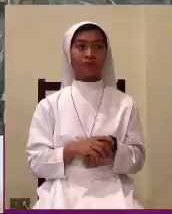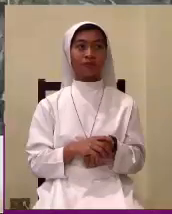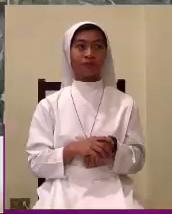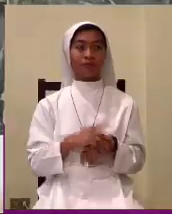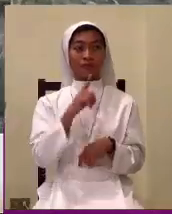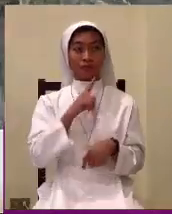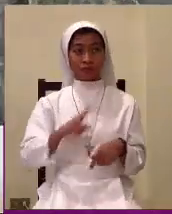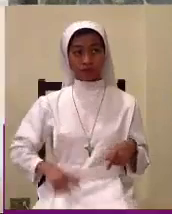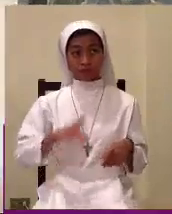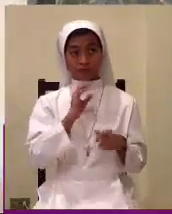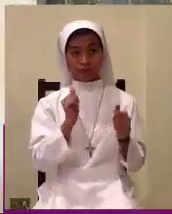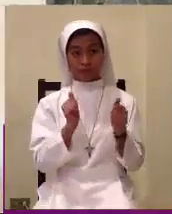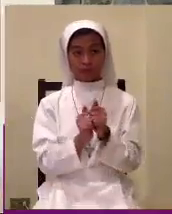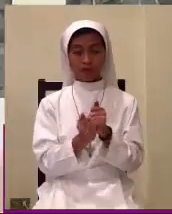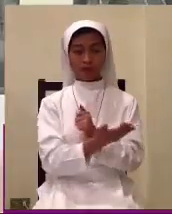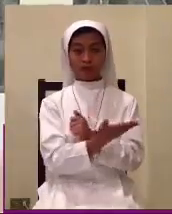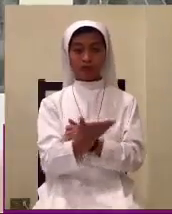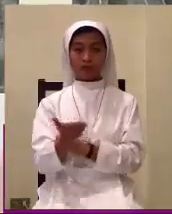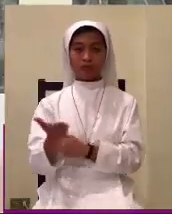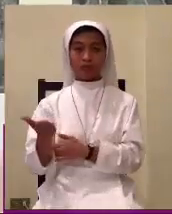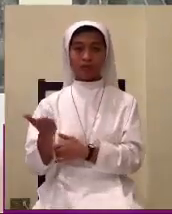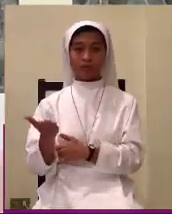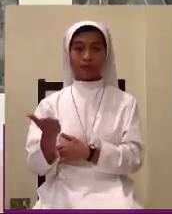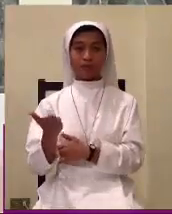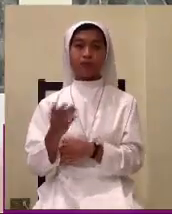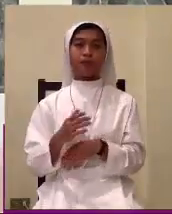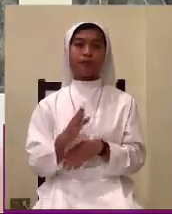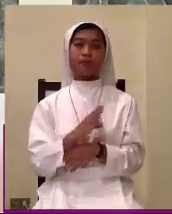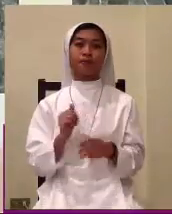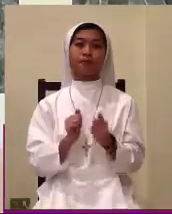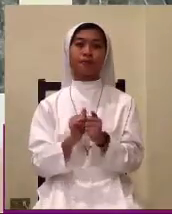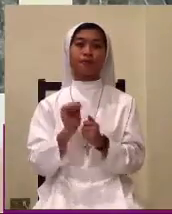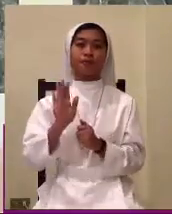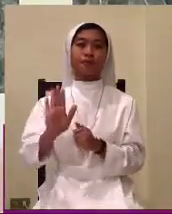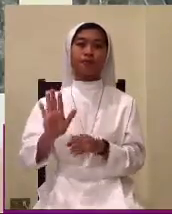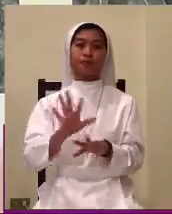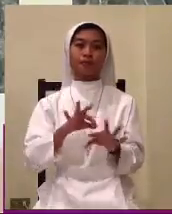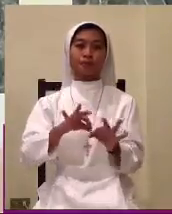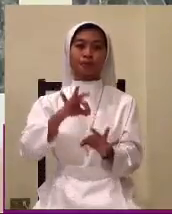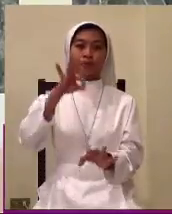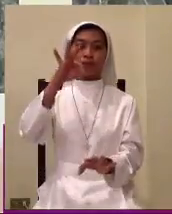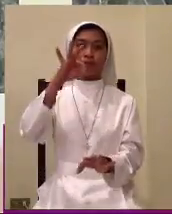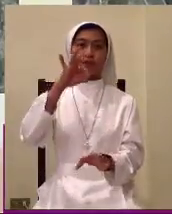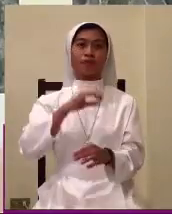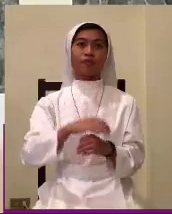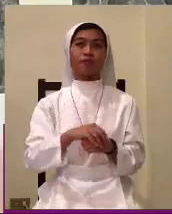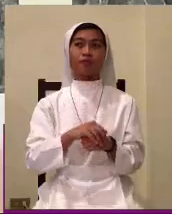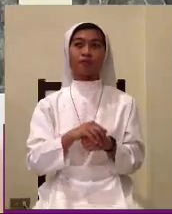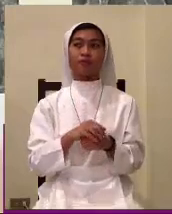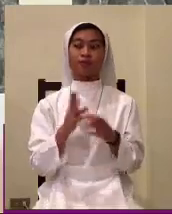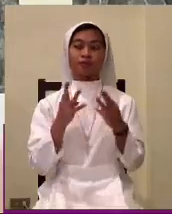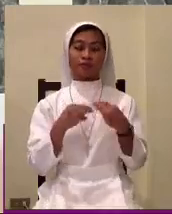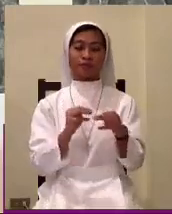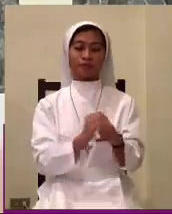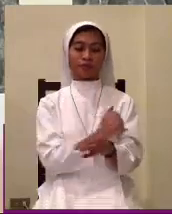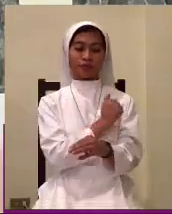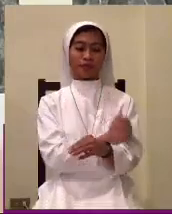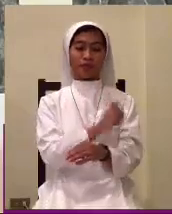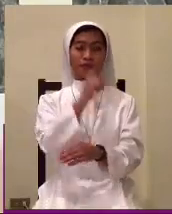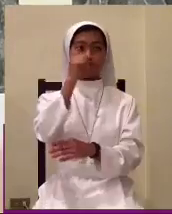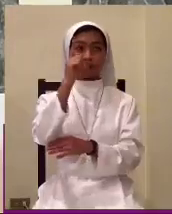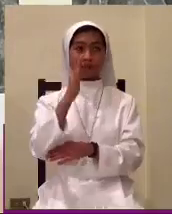The Lord be with you. And with your spirit. May Almighty